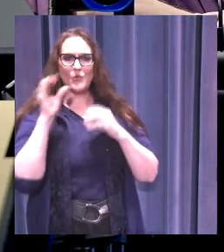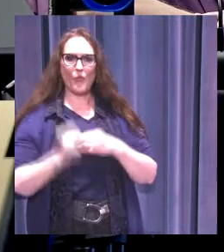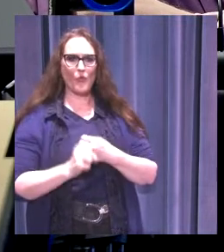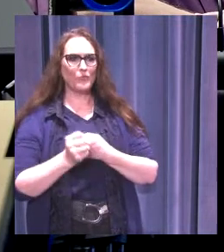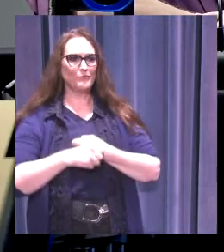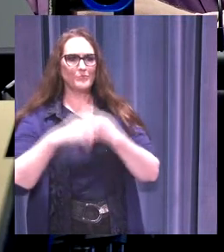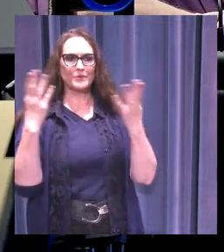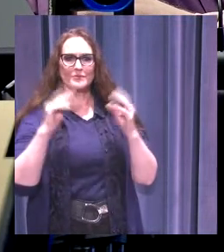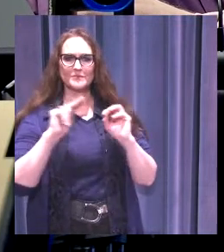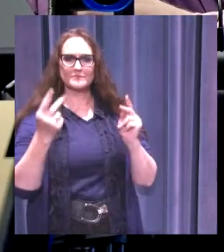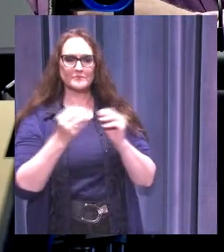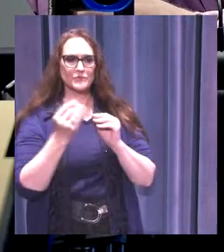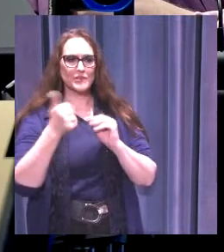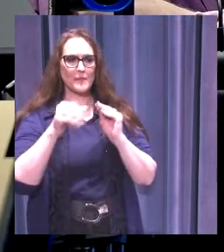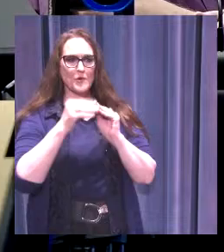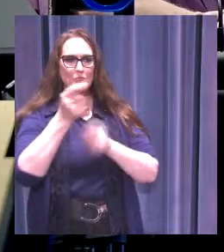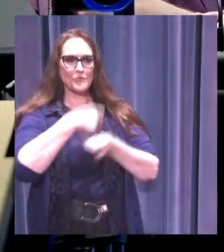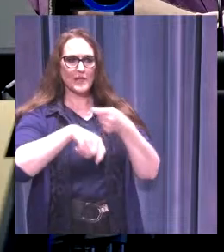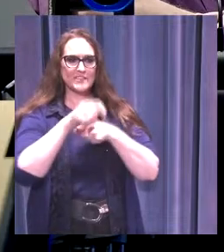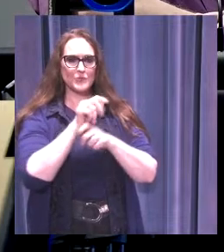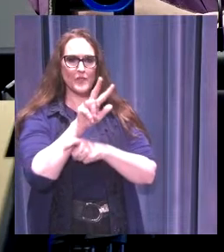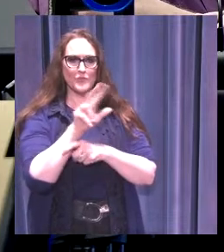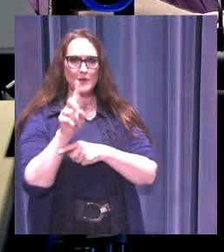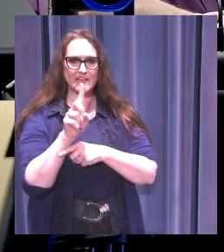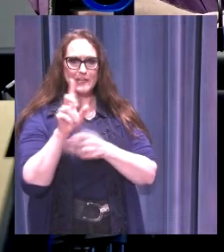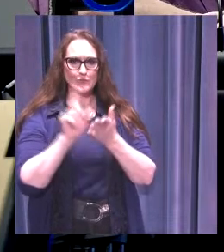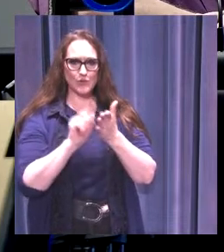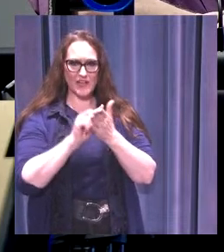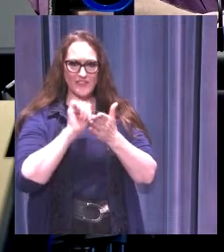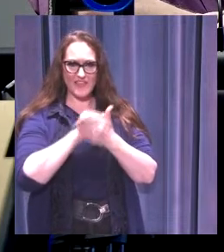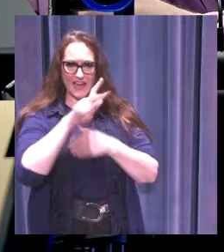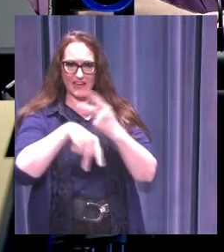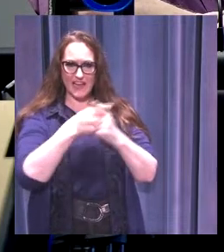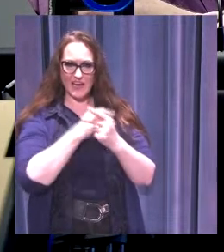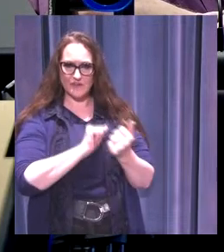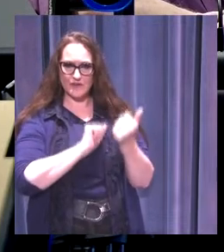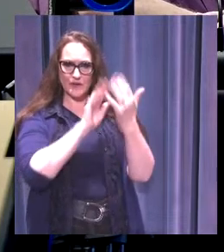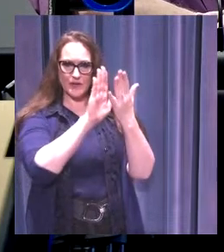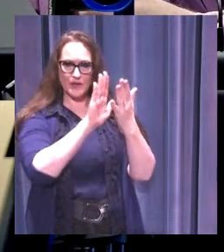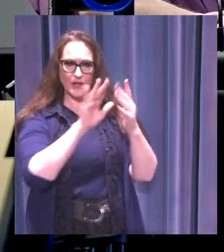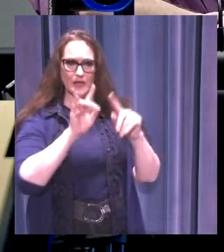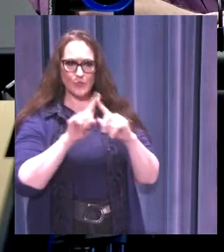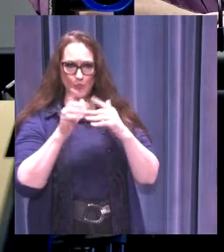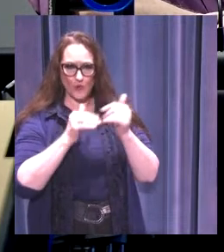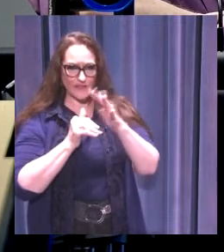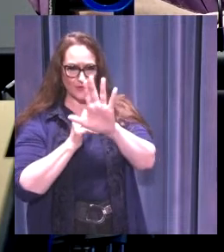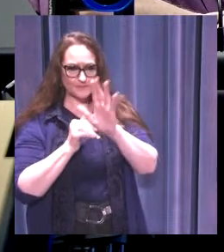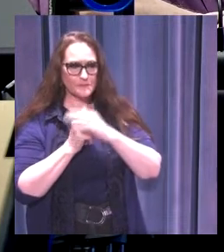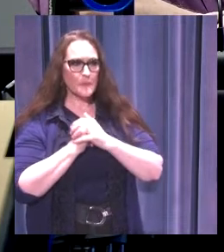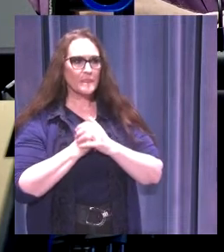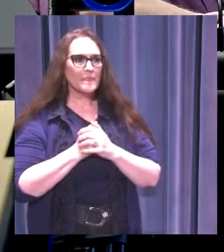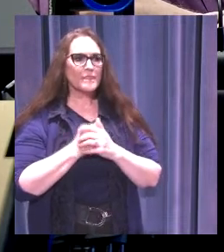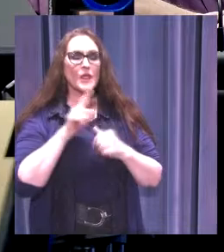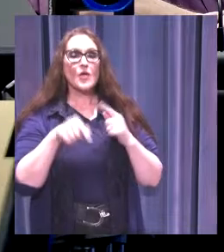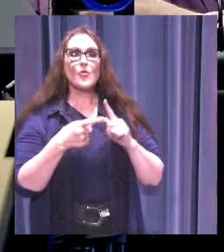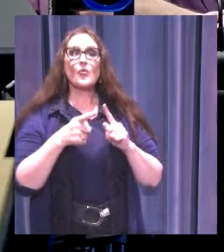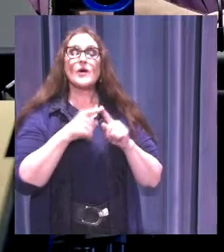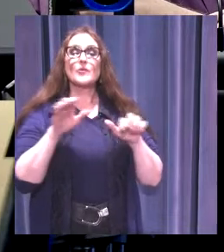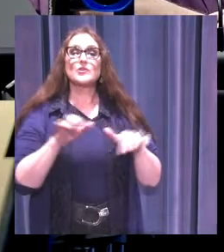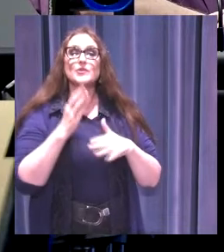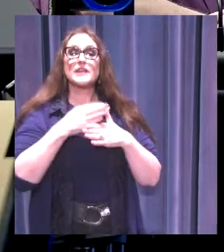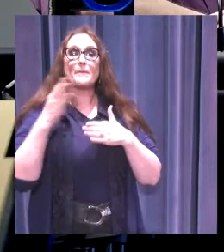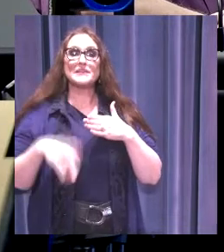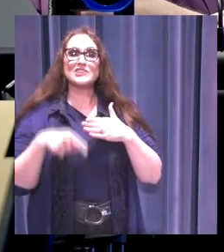to replace them probably with 3D printing and that kind of approach. Whatever. Once we're at the completion of